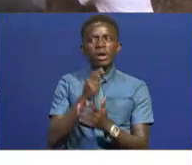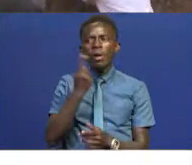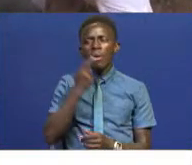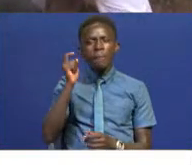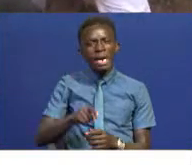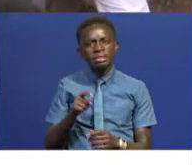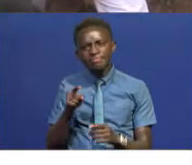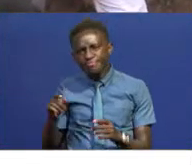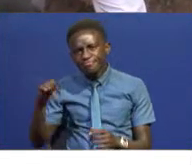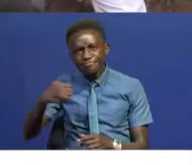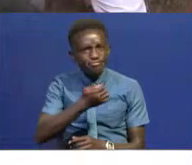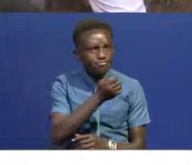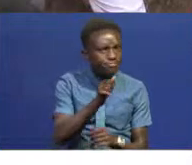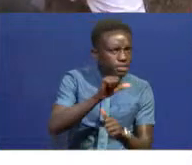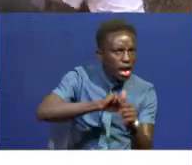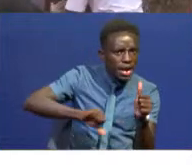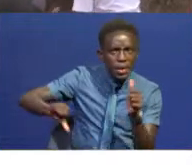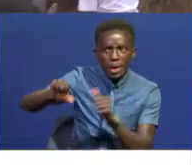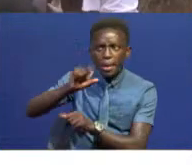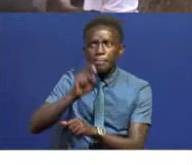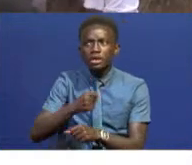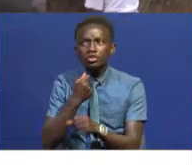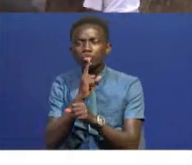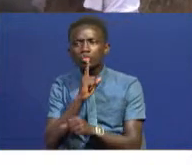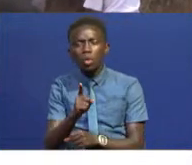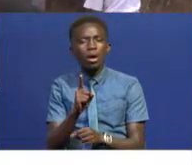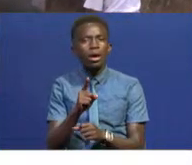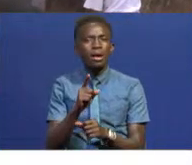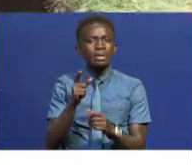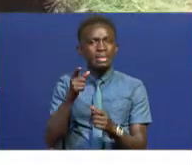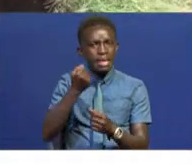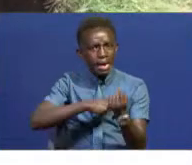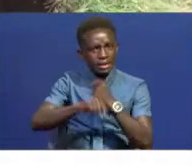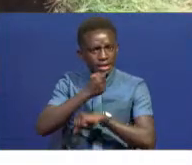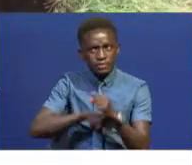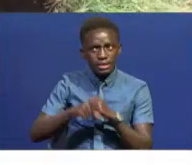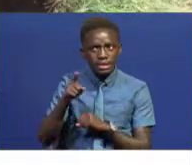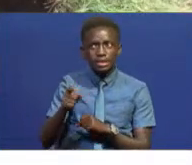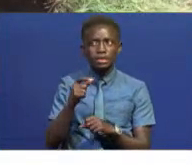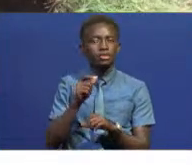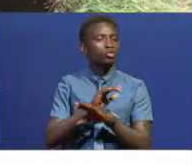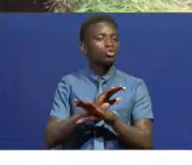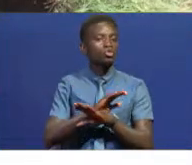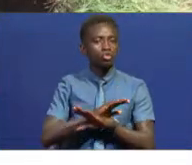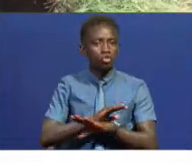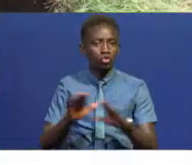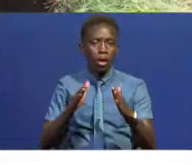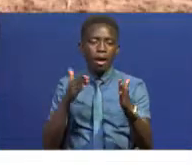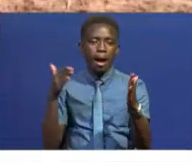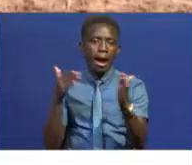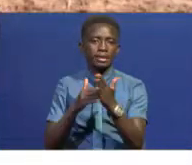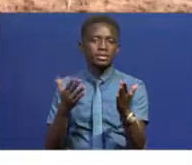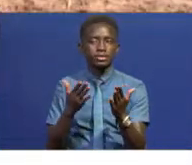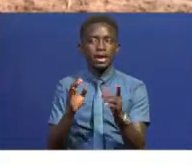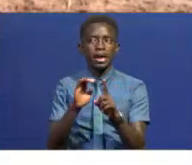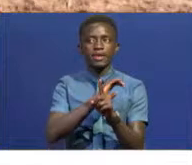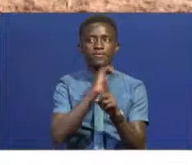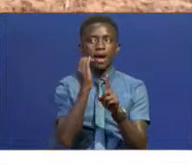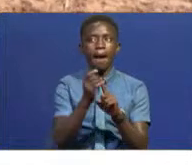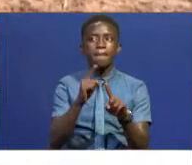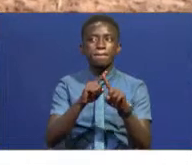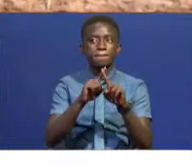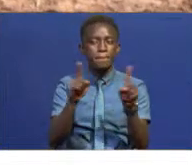the activities that are being carried out from the mining do not go against the environmental. But